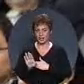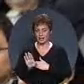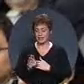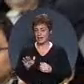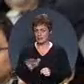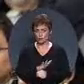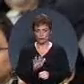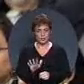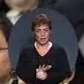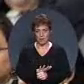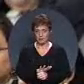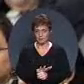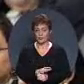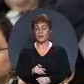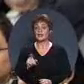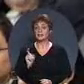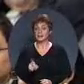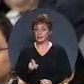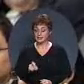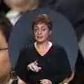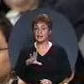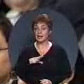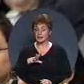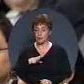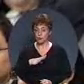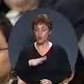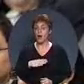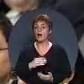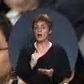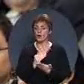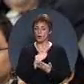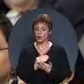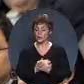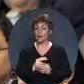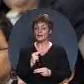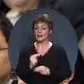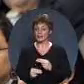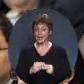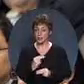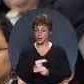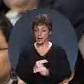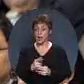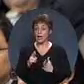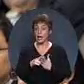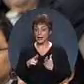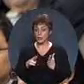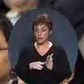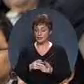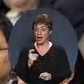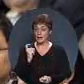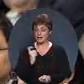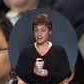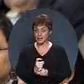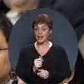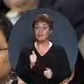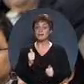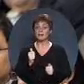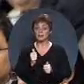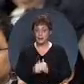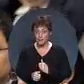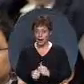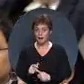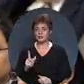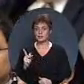this plan will do nothing to reduce air pollution, so we have to have a national framework with